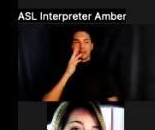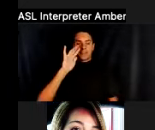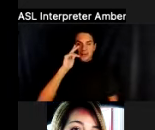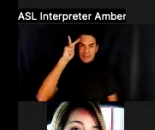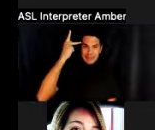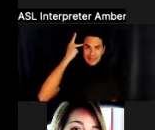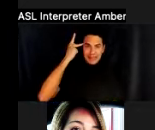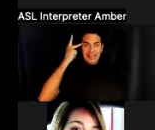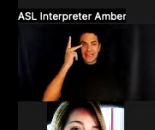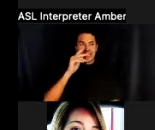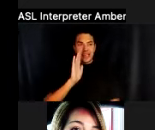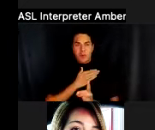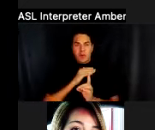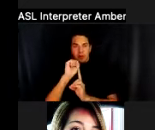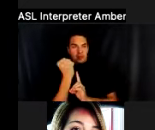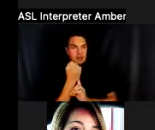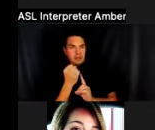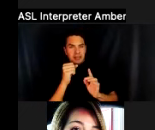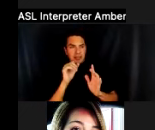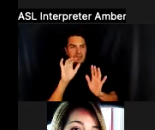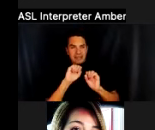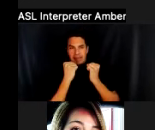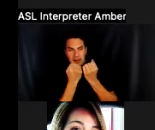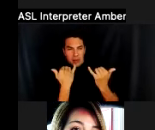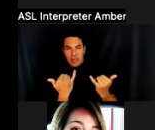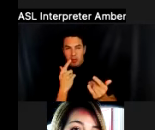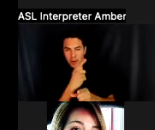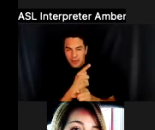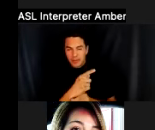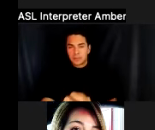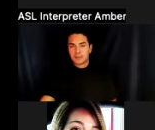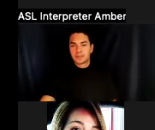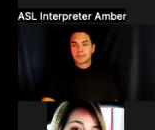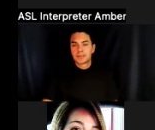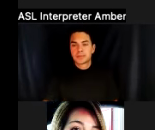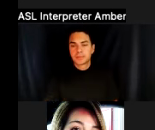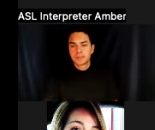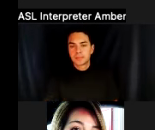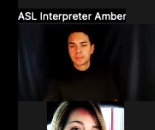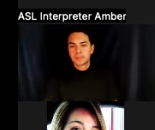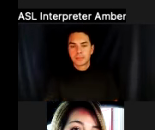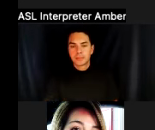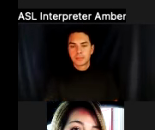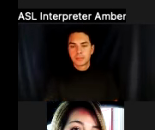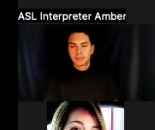we are currently in. Debbie, you want to go to the next slide, please?